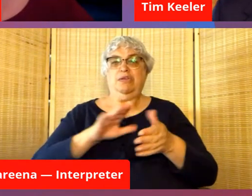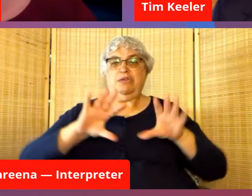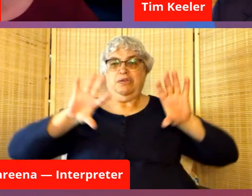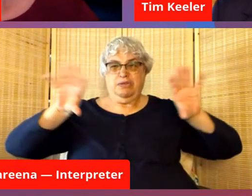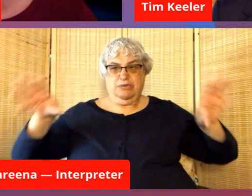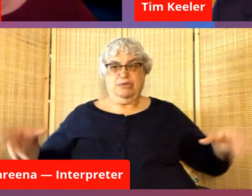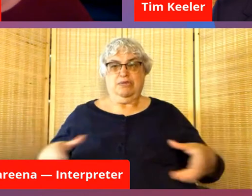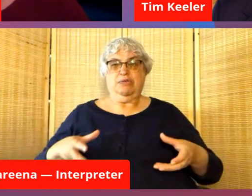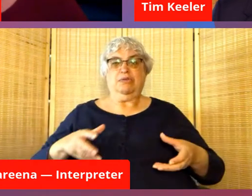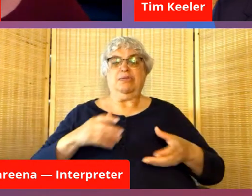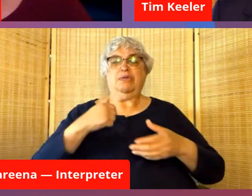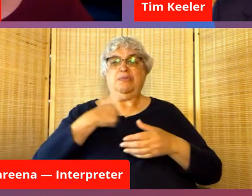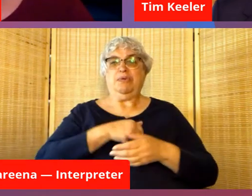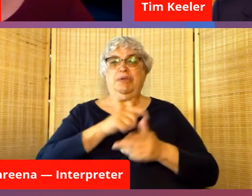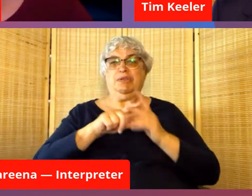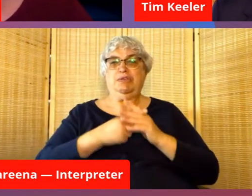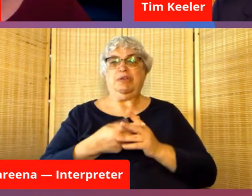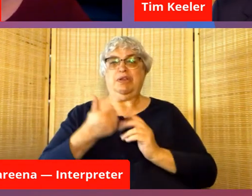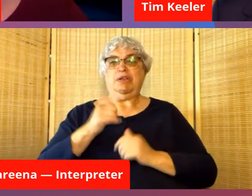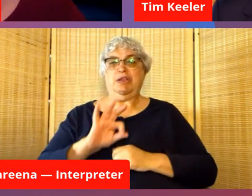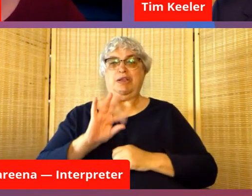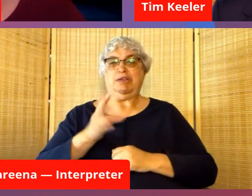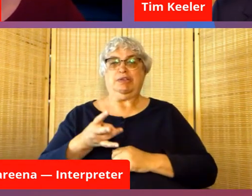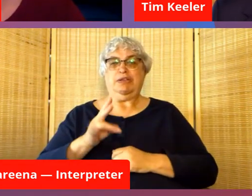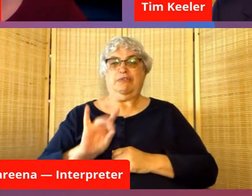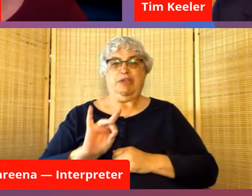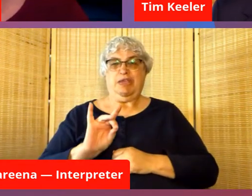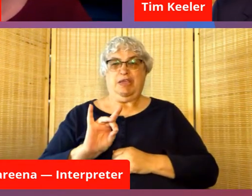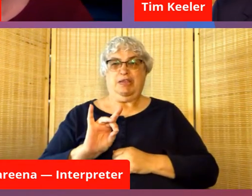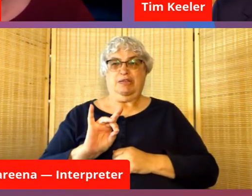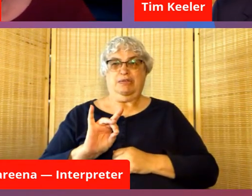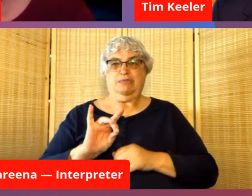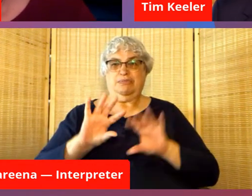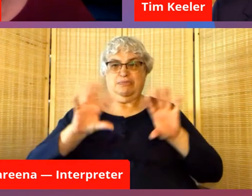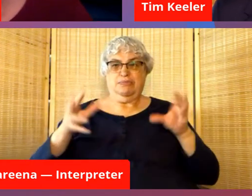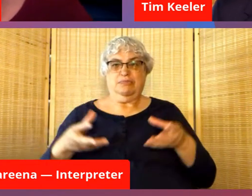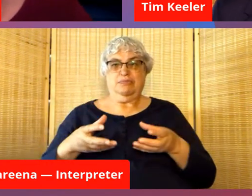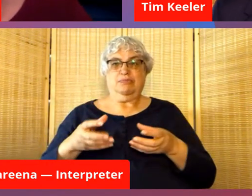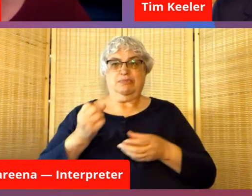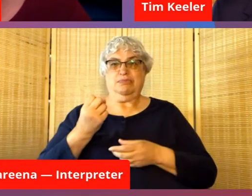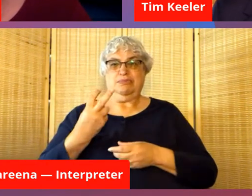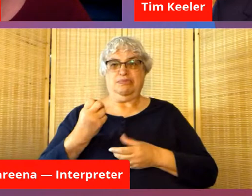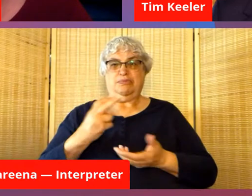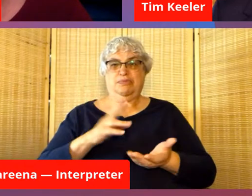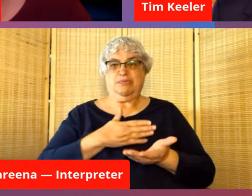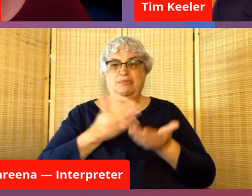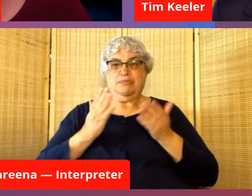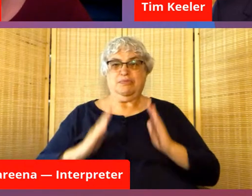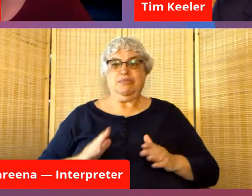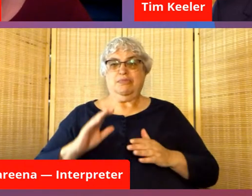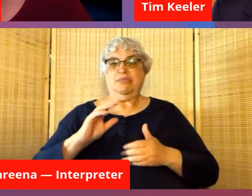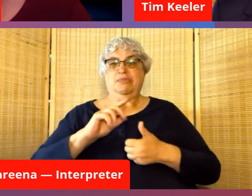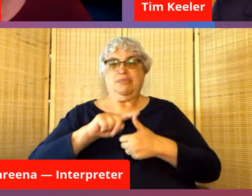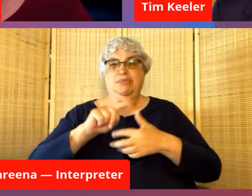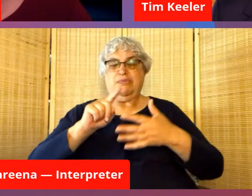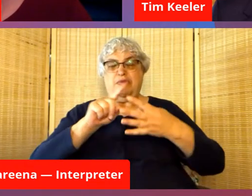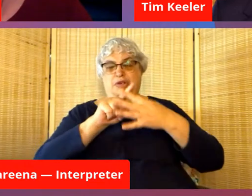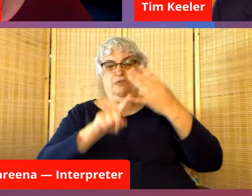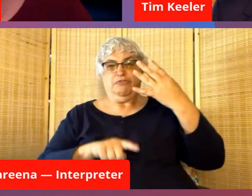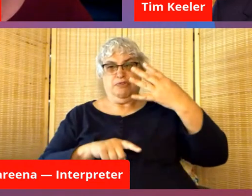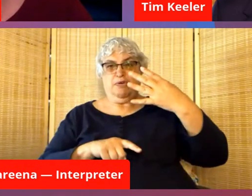for a while now. We were started in 1978 as a collection of 12 singers singing soprano, alto, tenor,